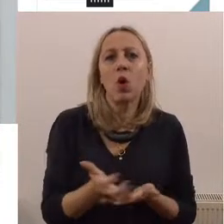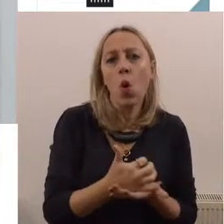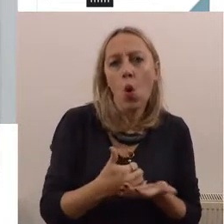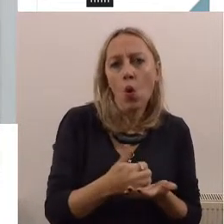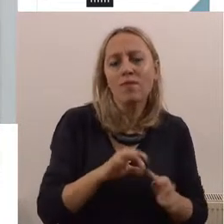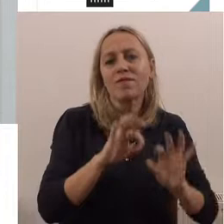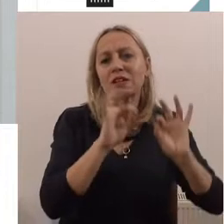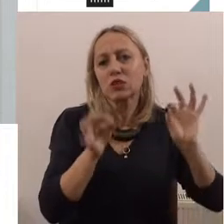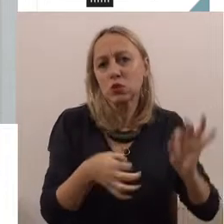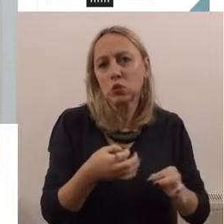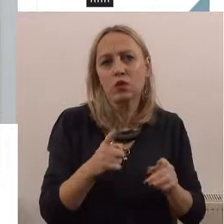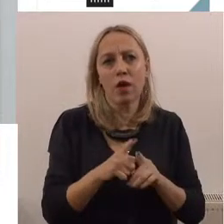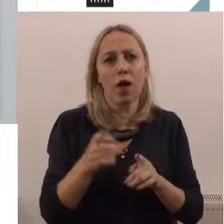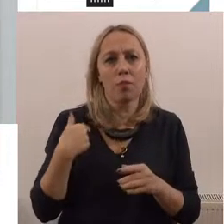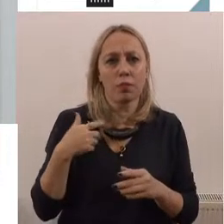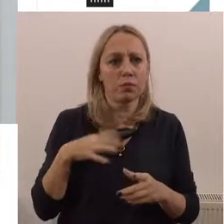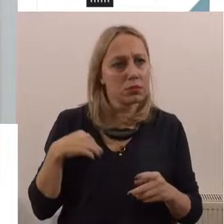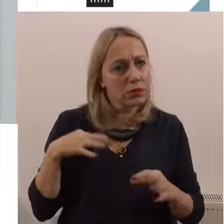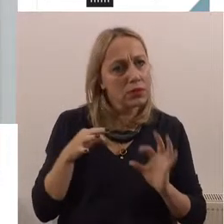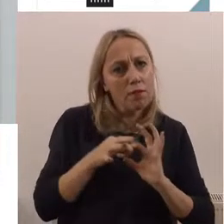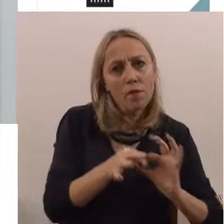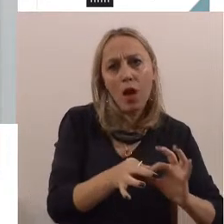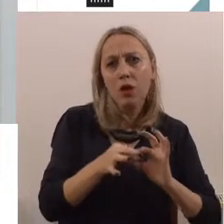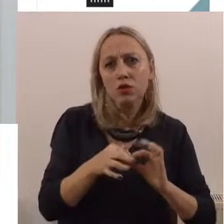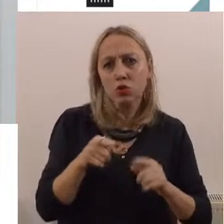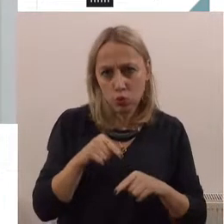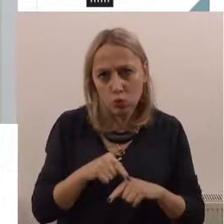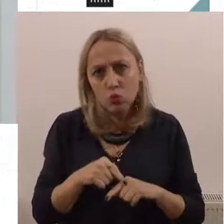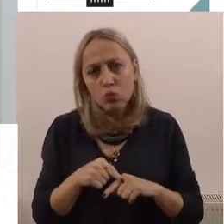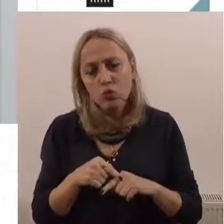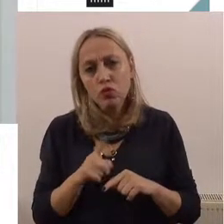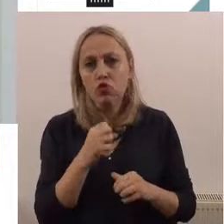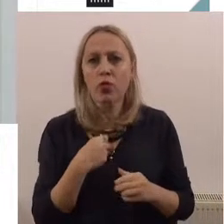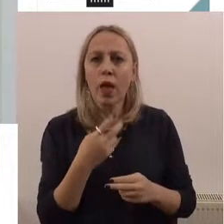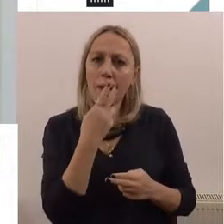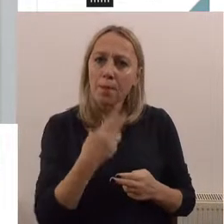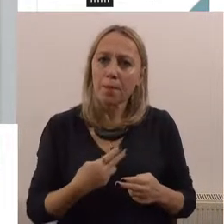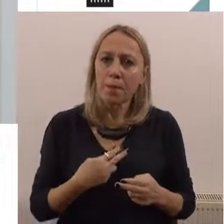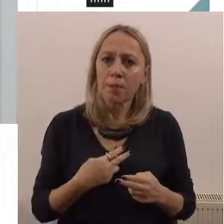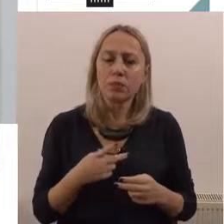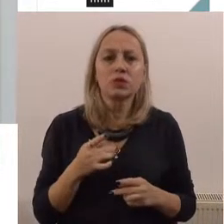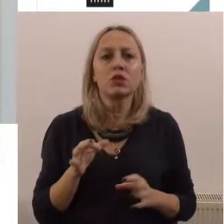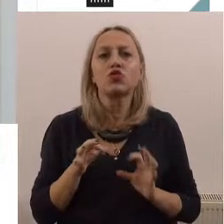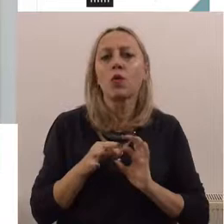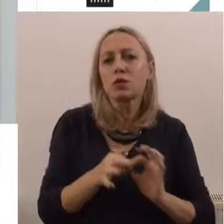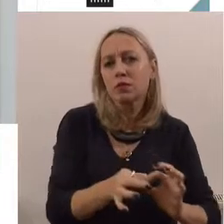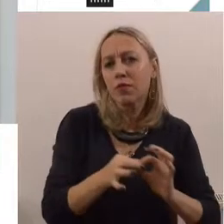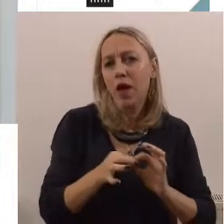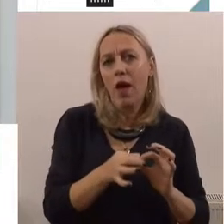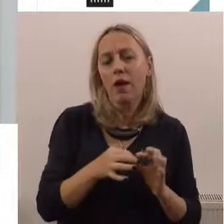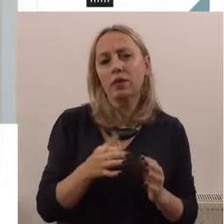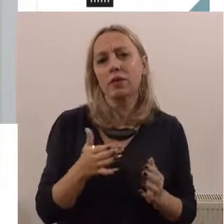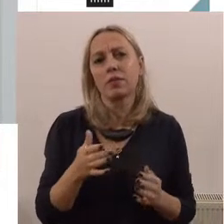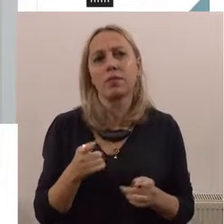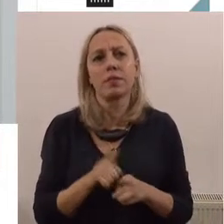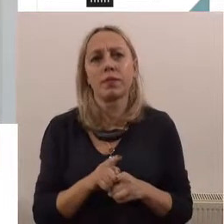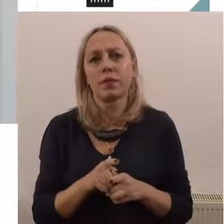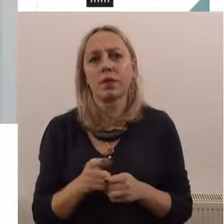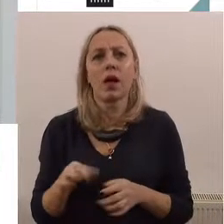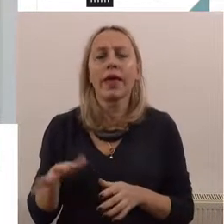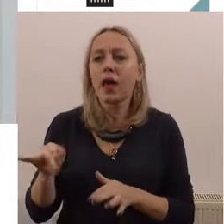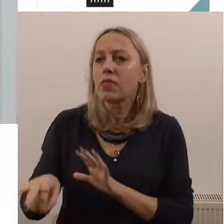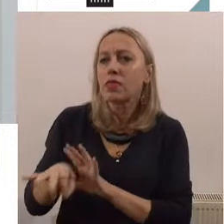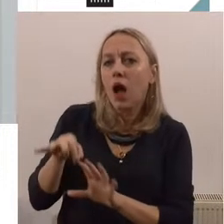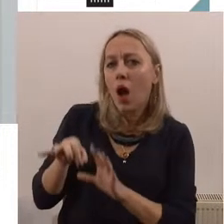we recognize ourselves in art, in the museum collection, in what we are shown, and representation also in terms